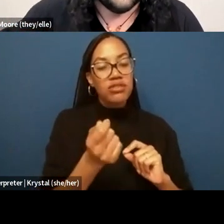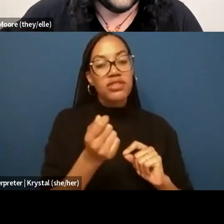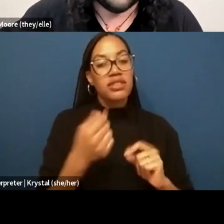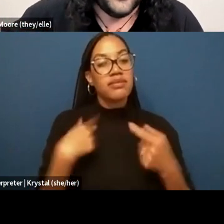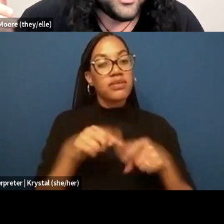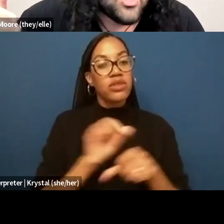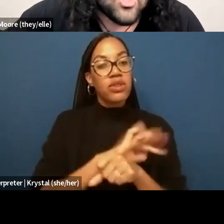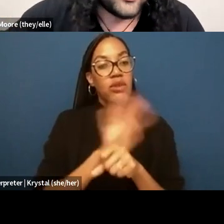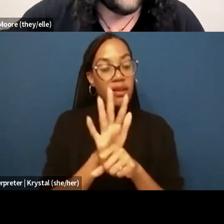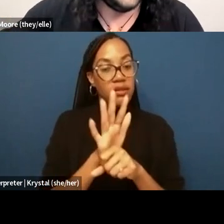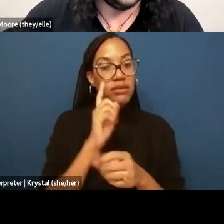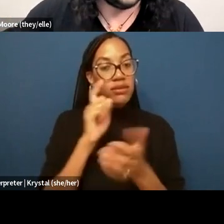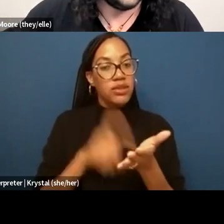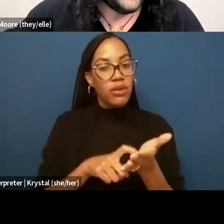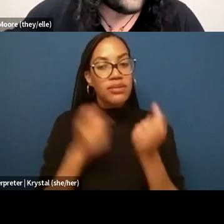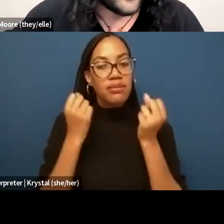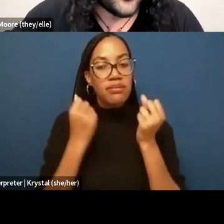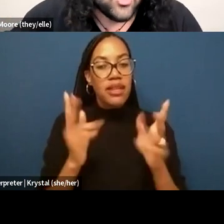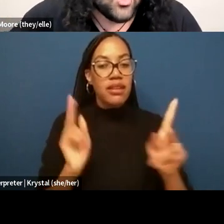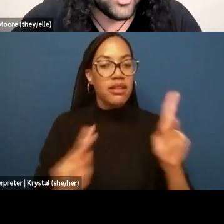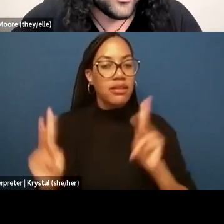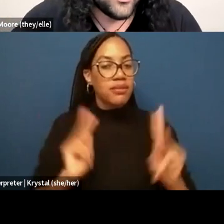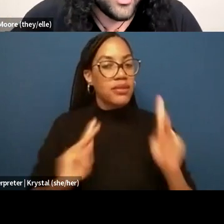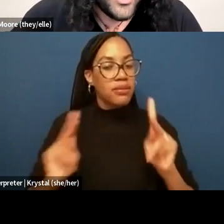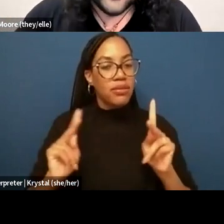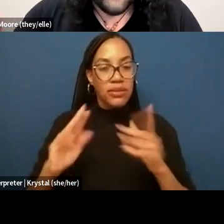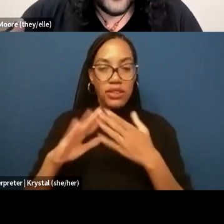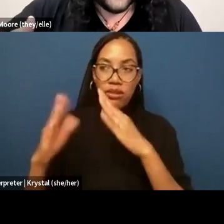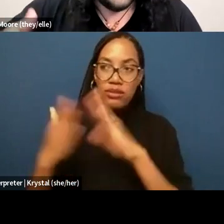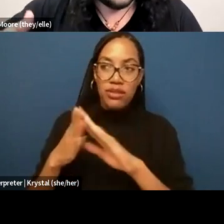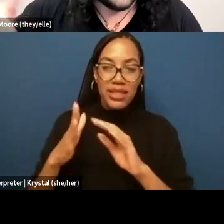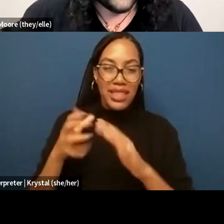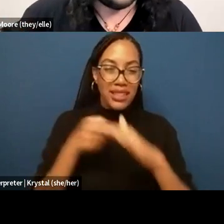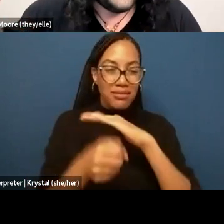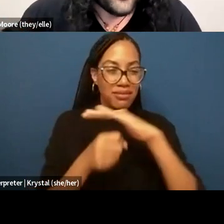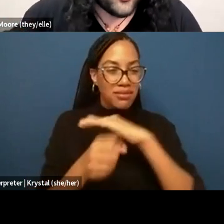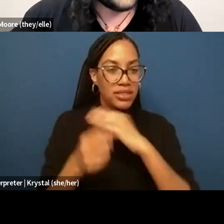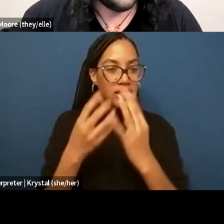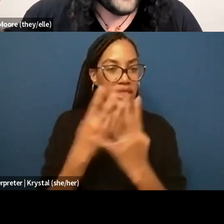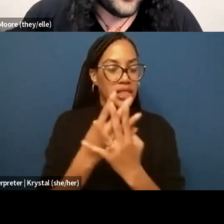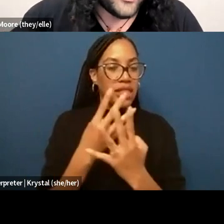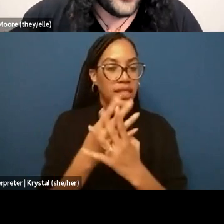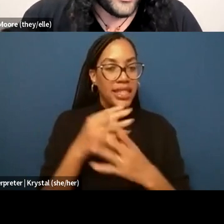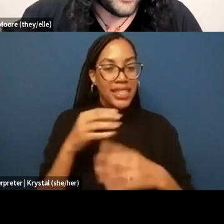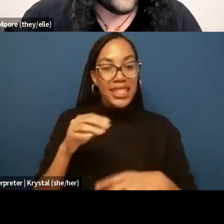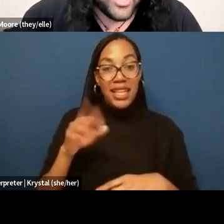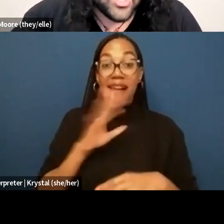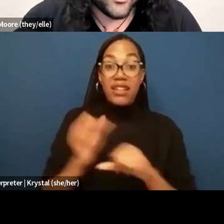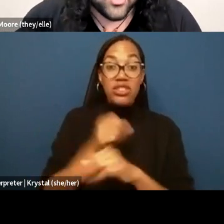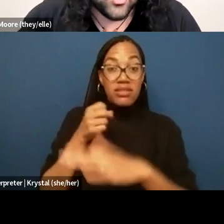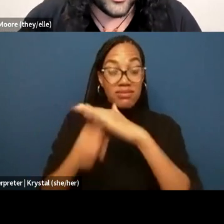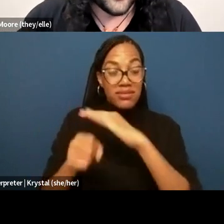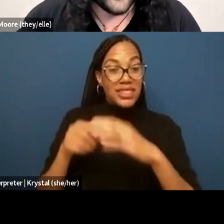wider communities being incarcerated in psychiatric institutions. And I really do use that term, being incarcerated in